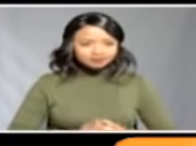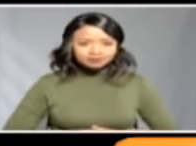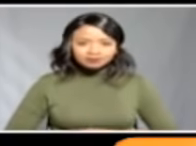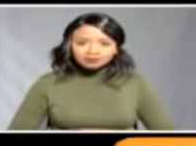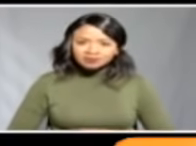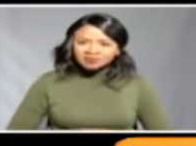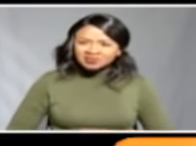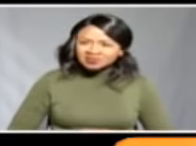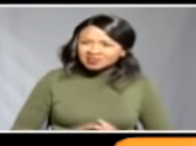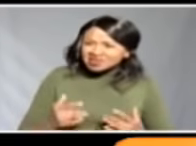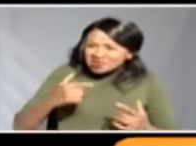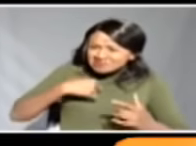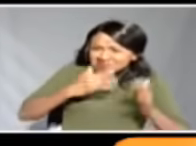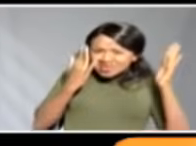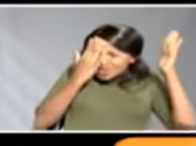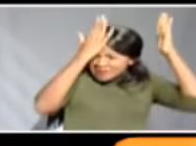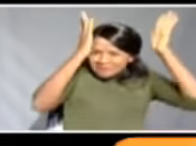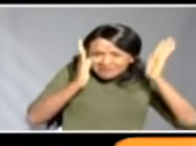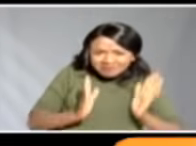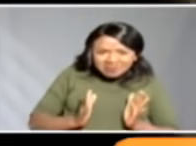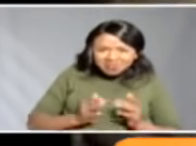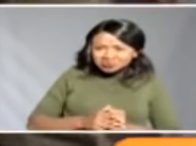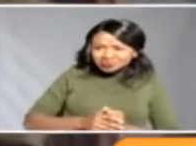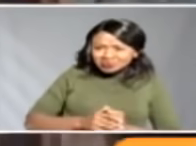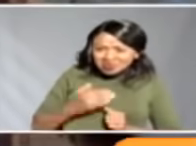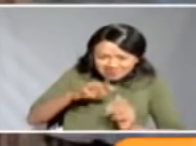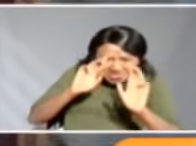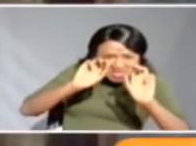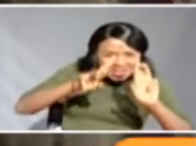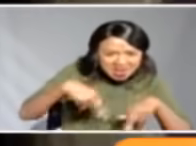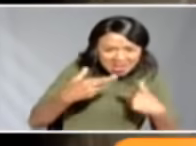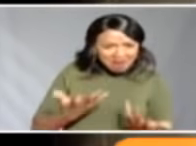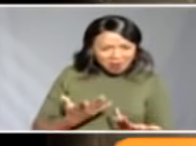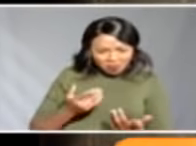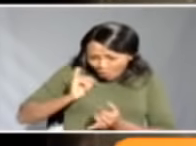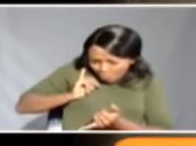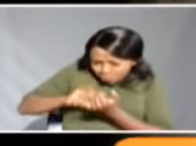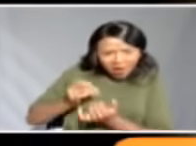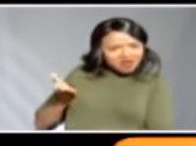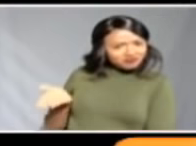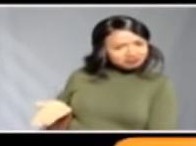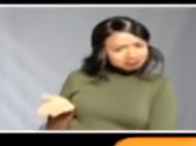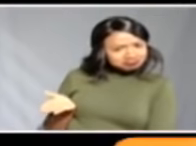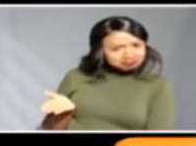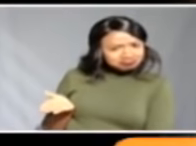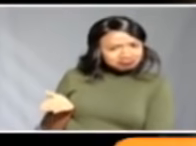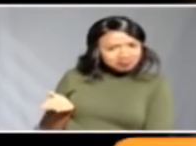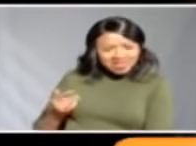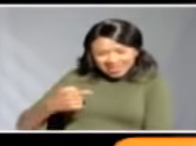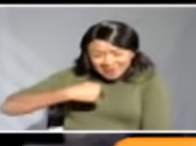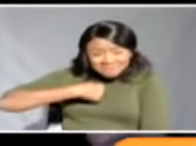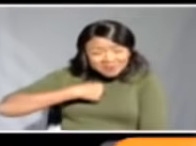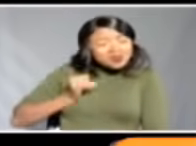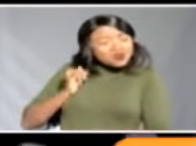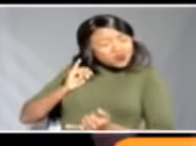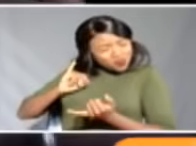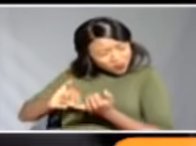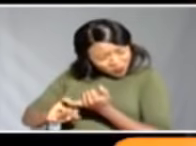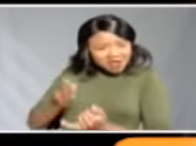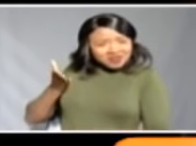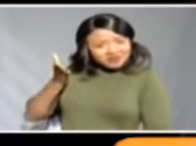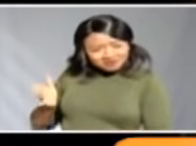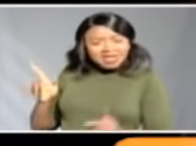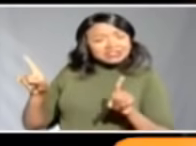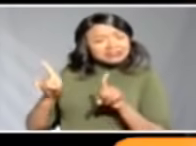Ni mchungaji nifanye vitu kama hizi. Na nina mke wangu hapa. Mimi nina mke wangu hapa. Na